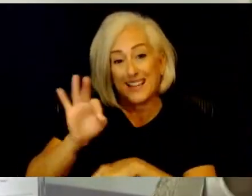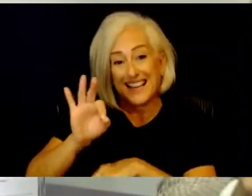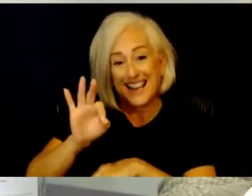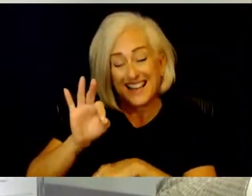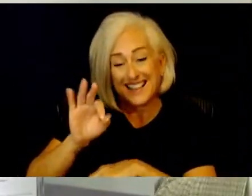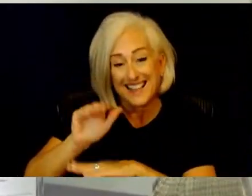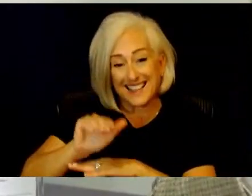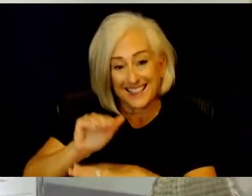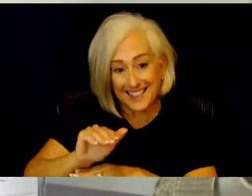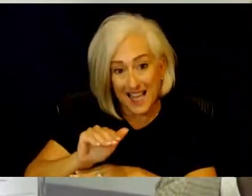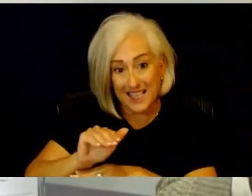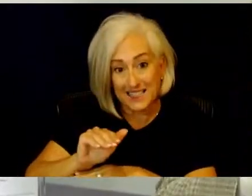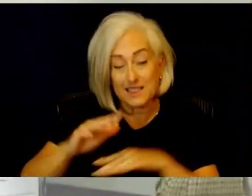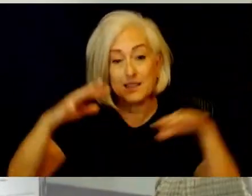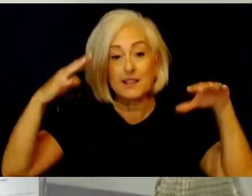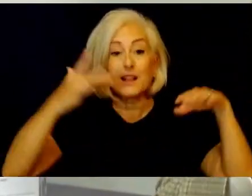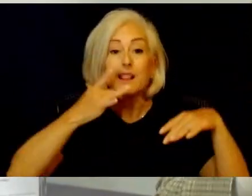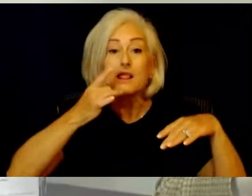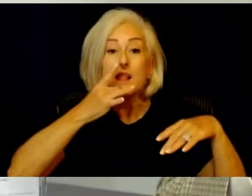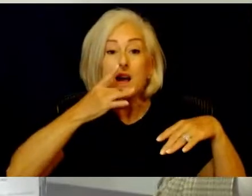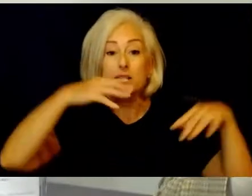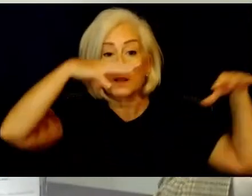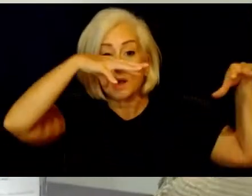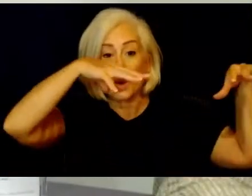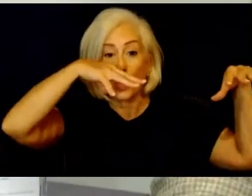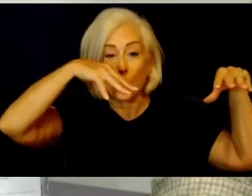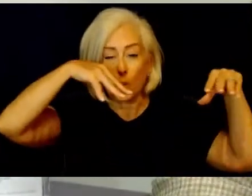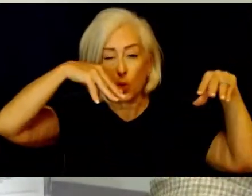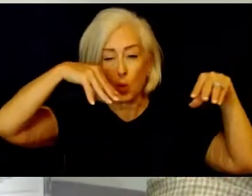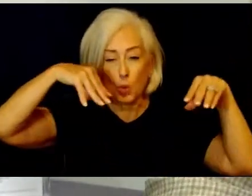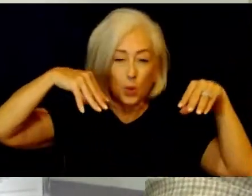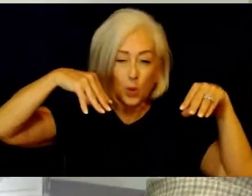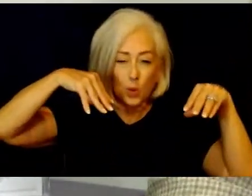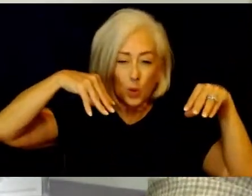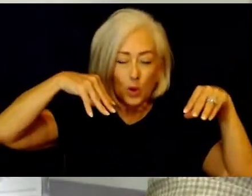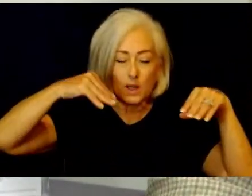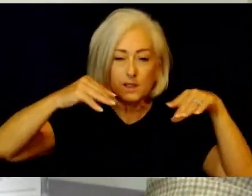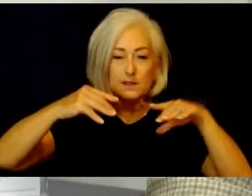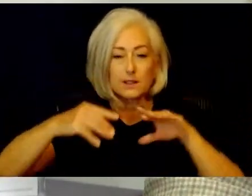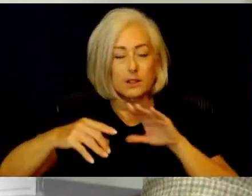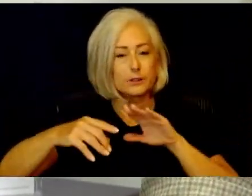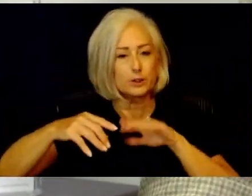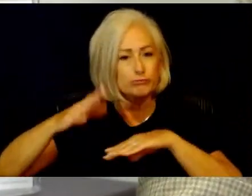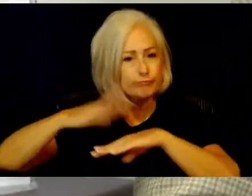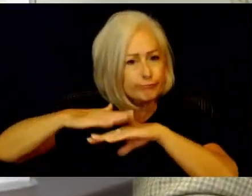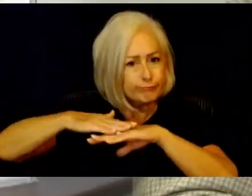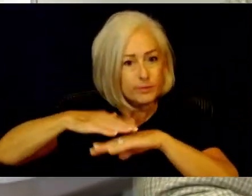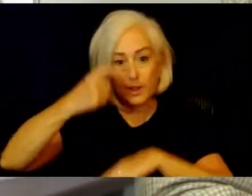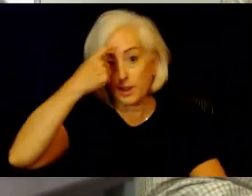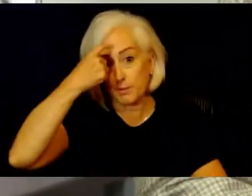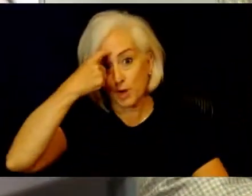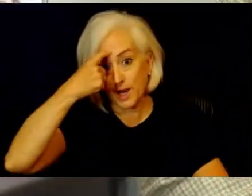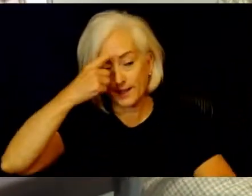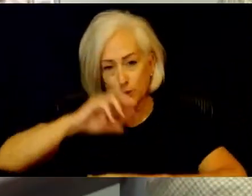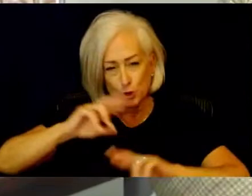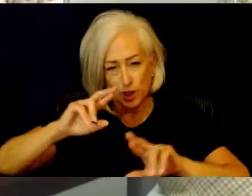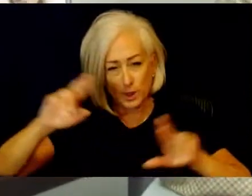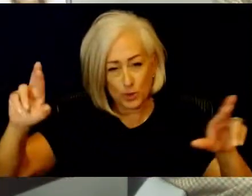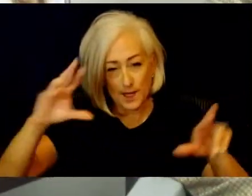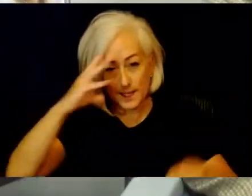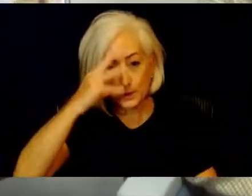get ready to get into sleep and follow a consistent sleep-wake routine, that is exactly recommended. So should you wear one of those masks if you can't